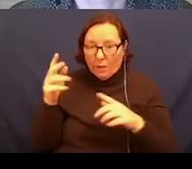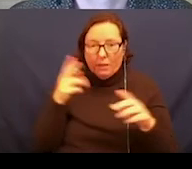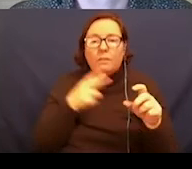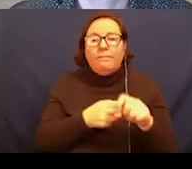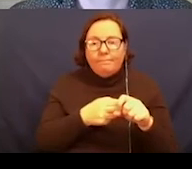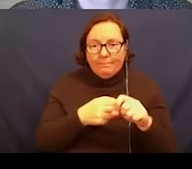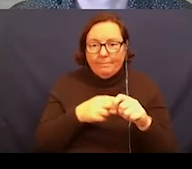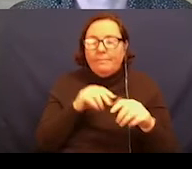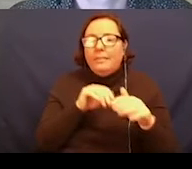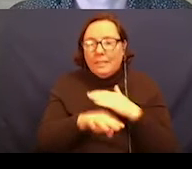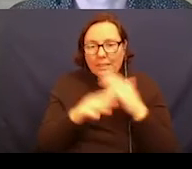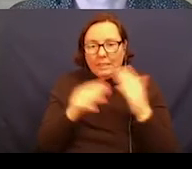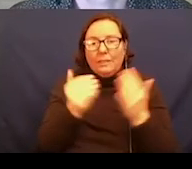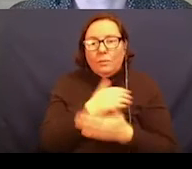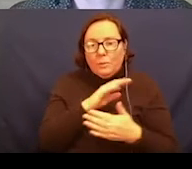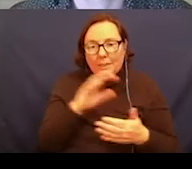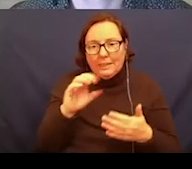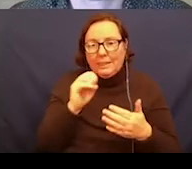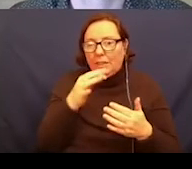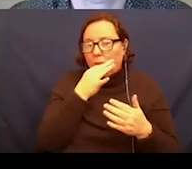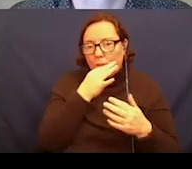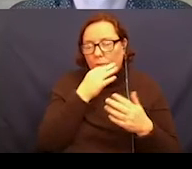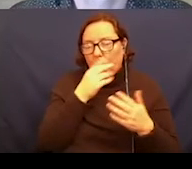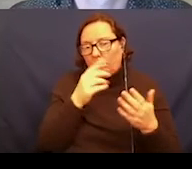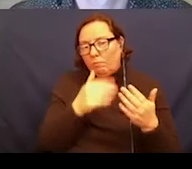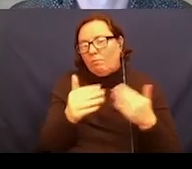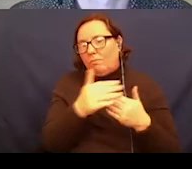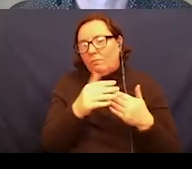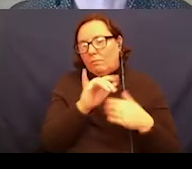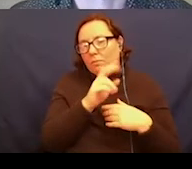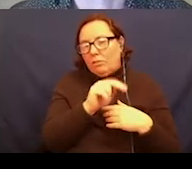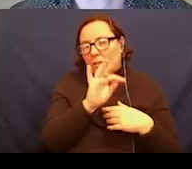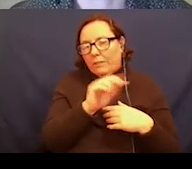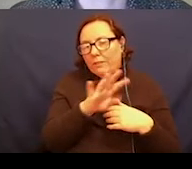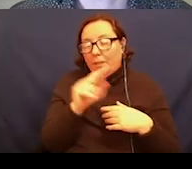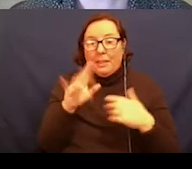in the program unless you choose to opt out.